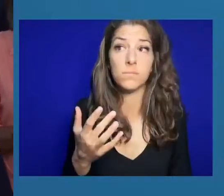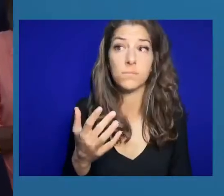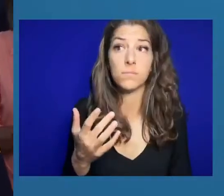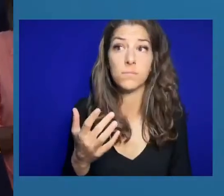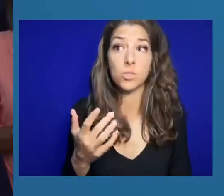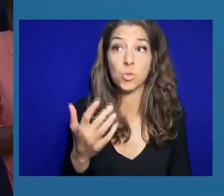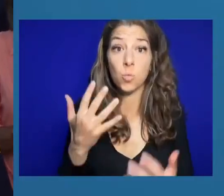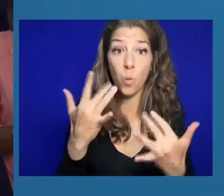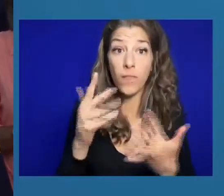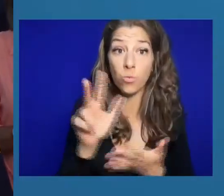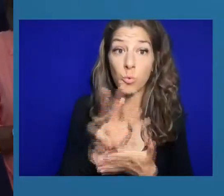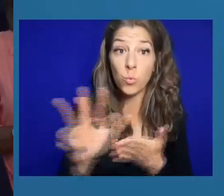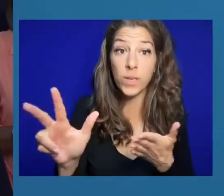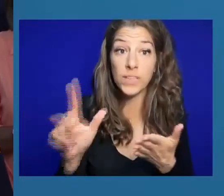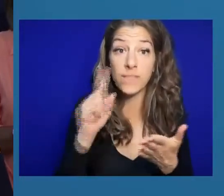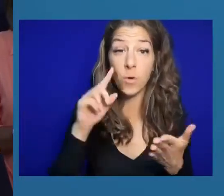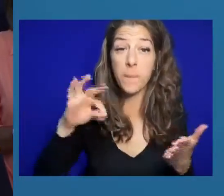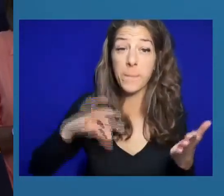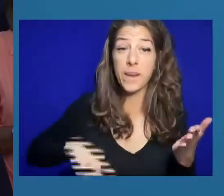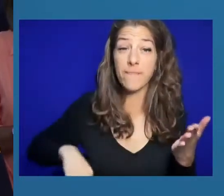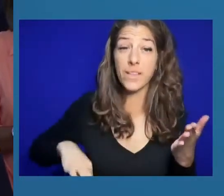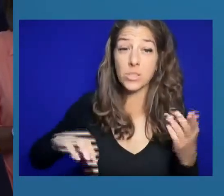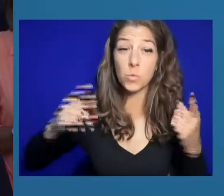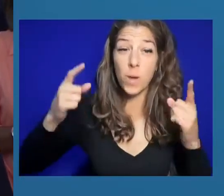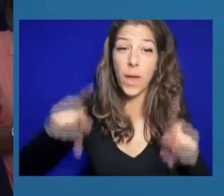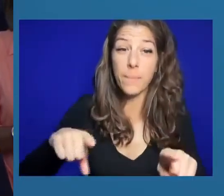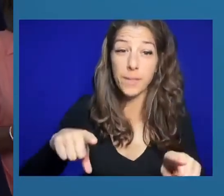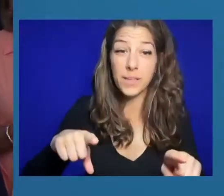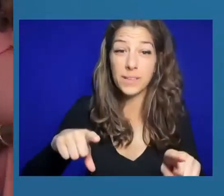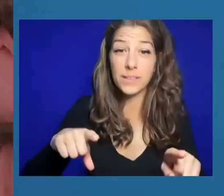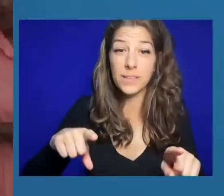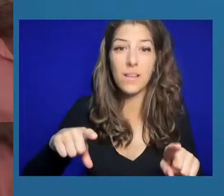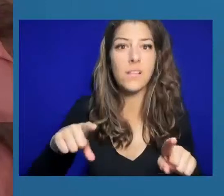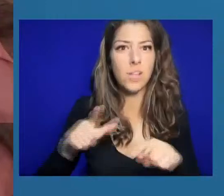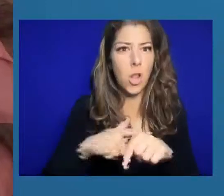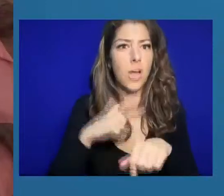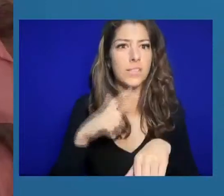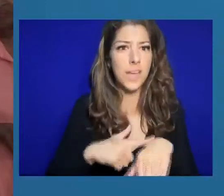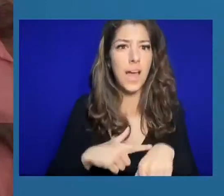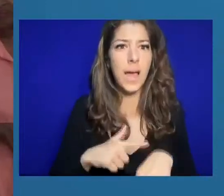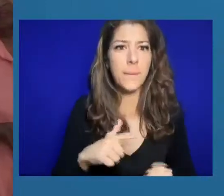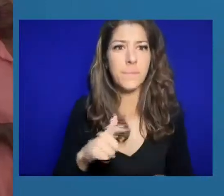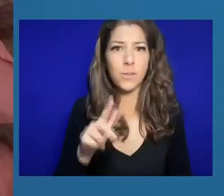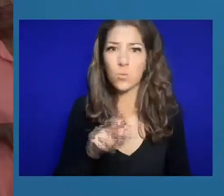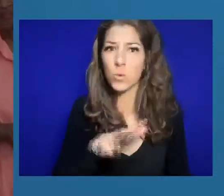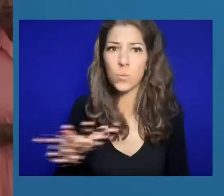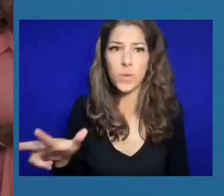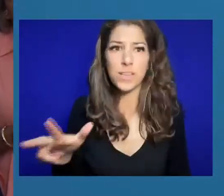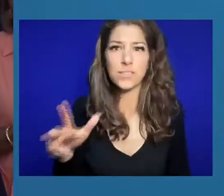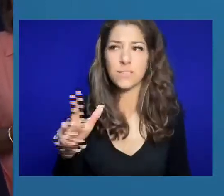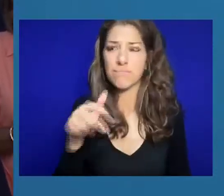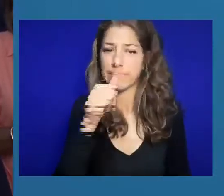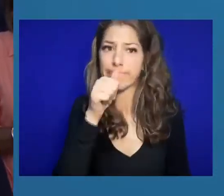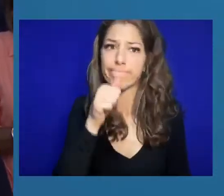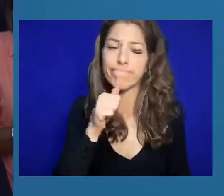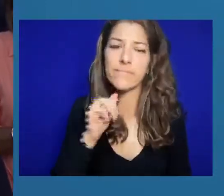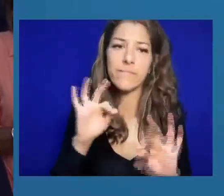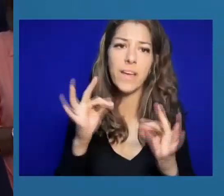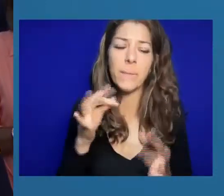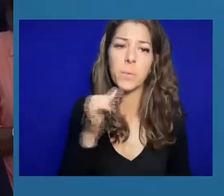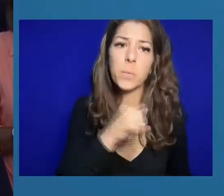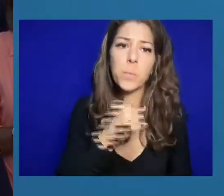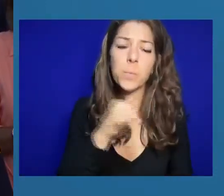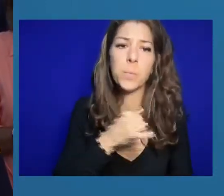weeks for those benefits to take effect, that's a long, hungry time for your family. Long